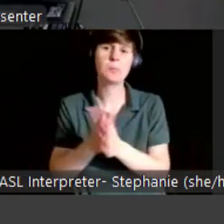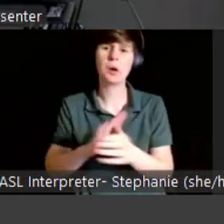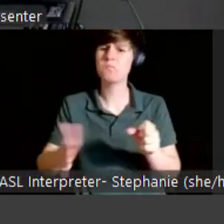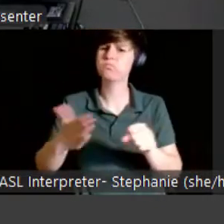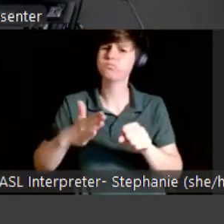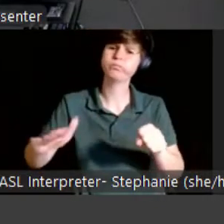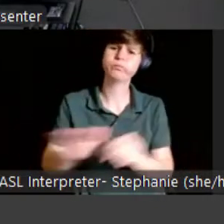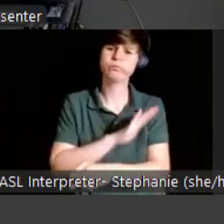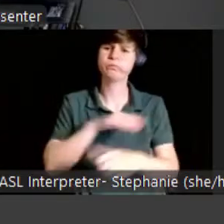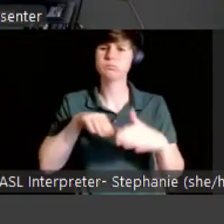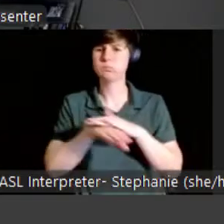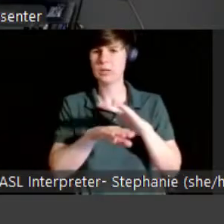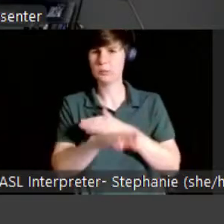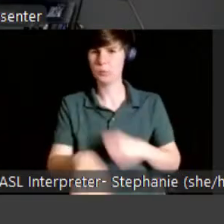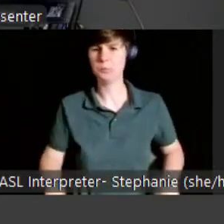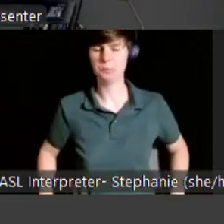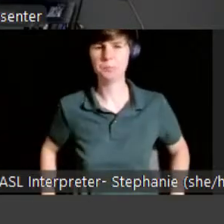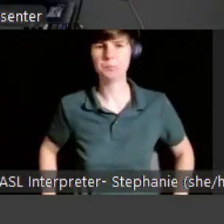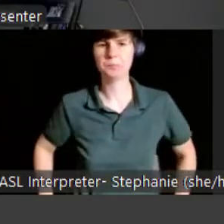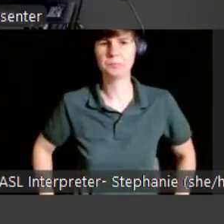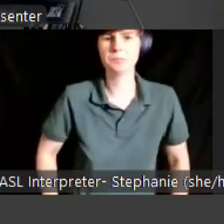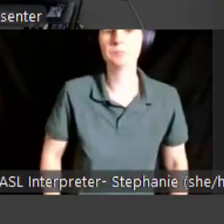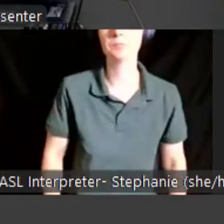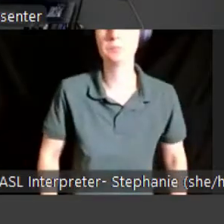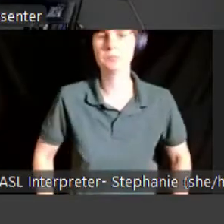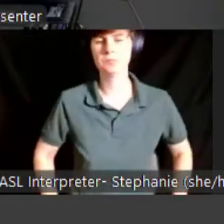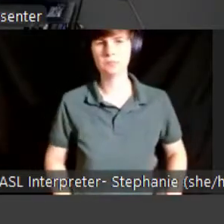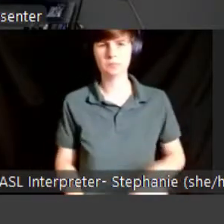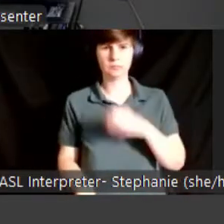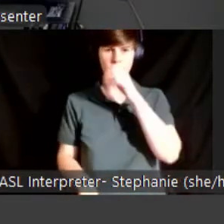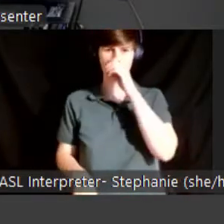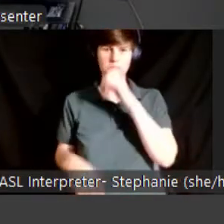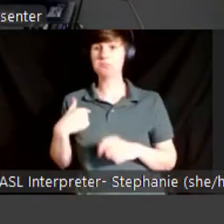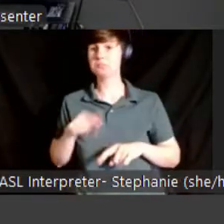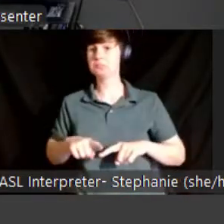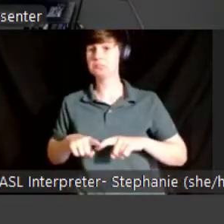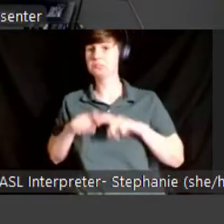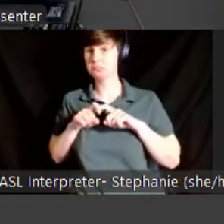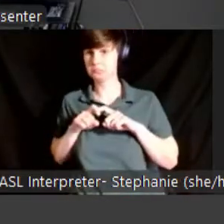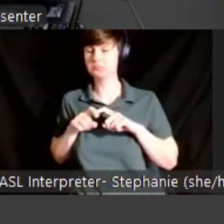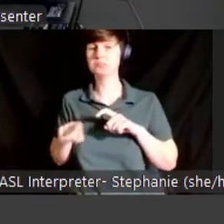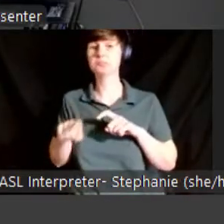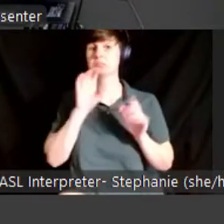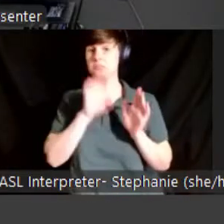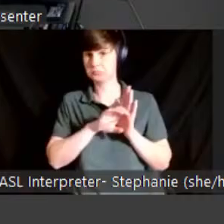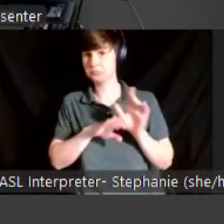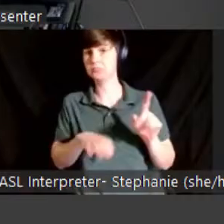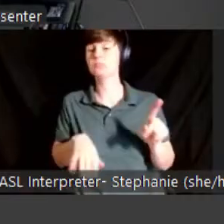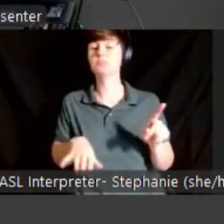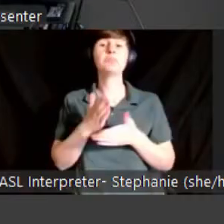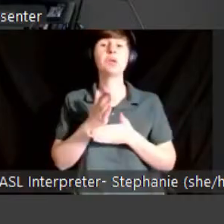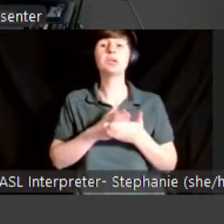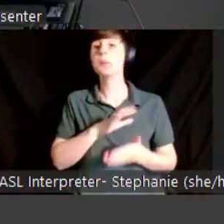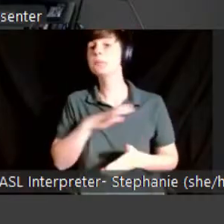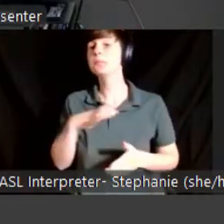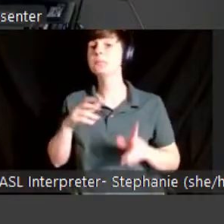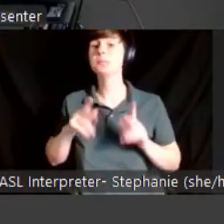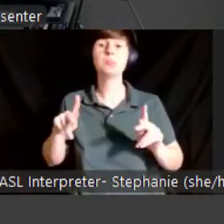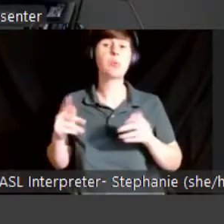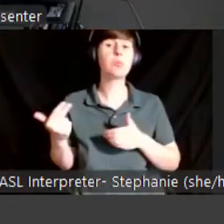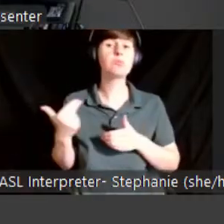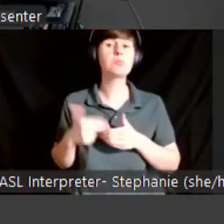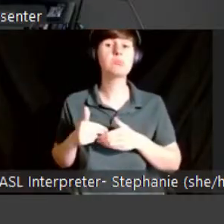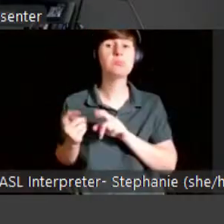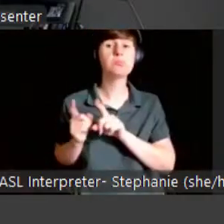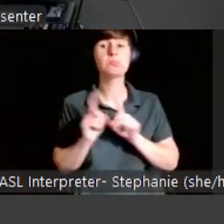Moving on to RPM. I will pause before I get to the photos, and I know that some members of the committee were able to join me a few